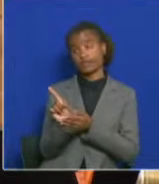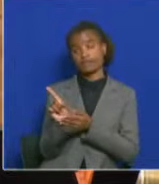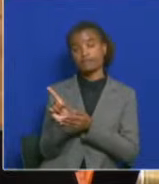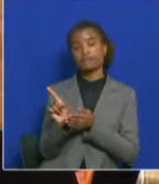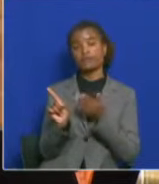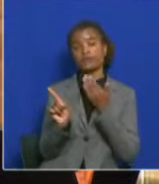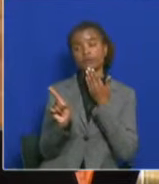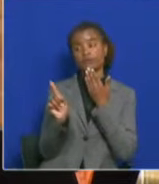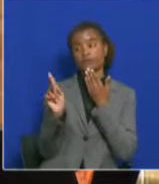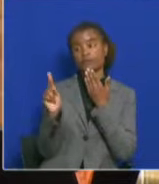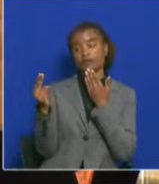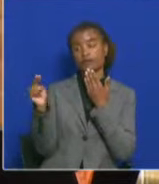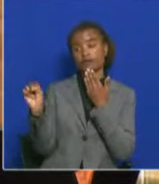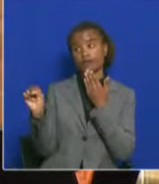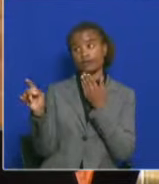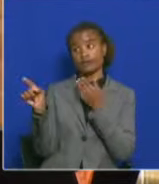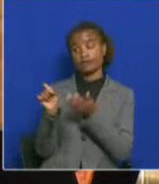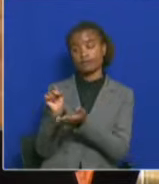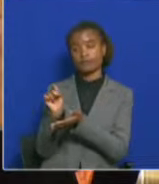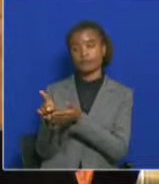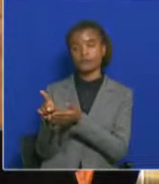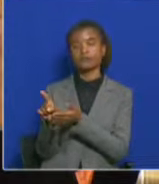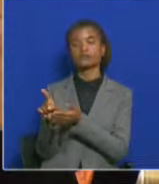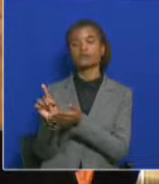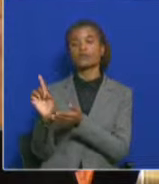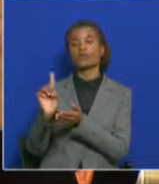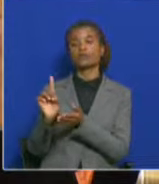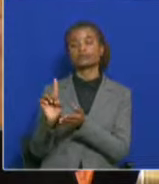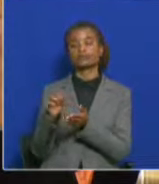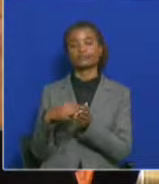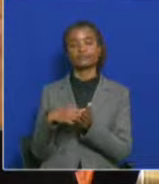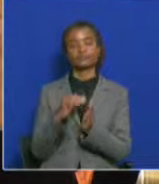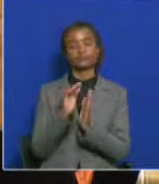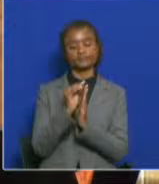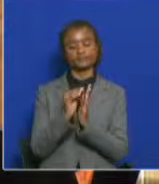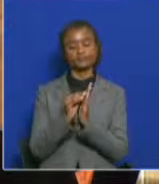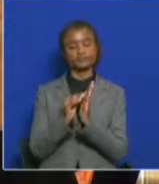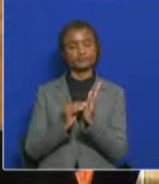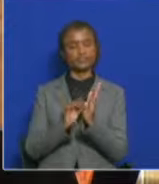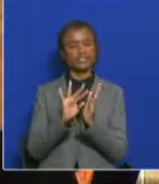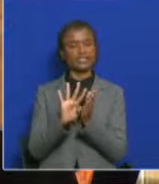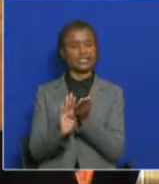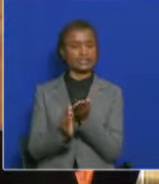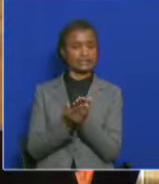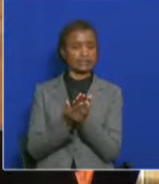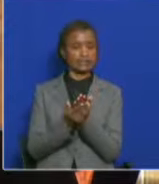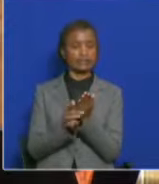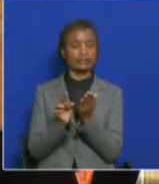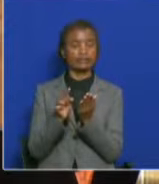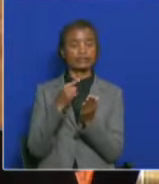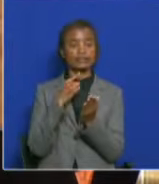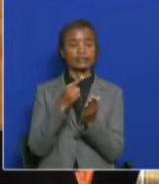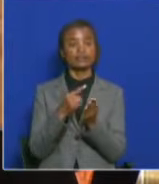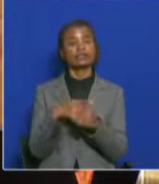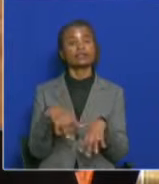Khan a notice. You'll see it's an attachment. It says Cloth and Surgical Masks National